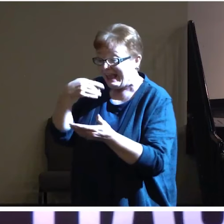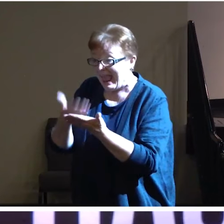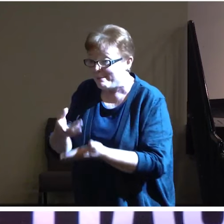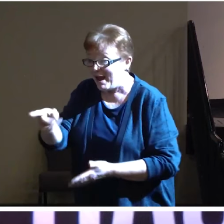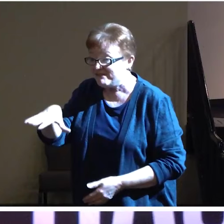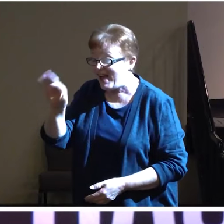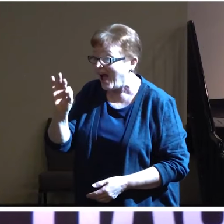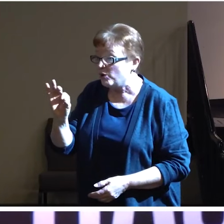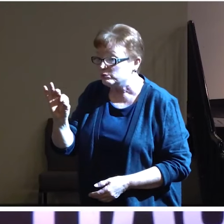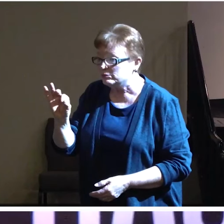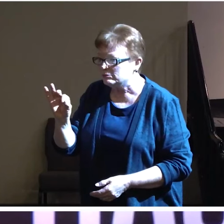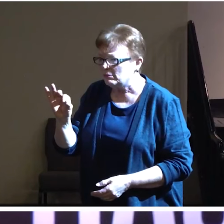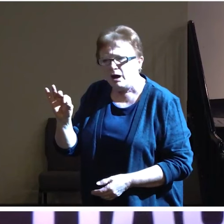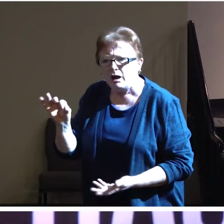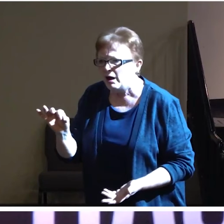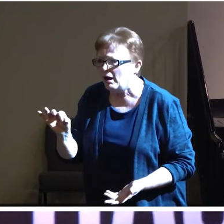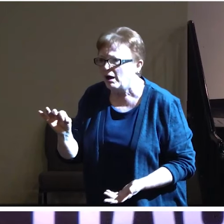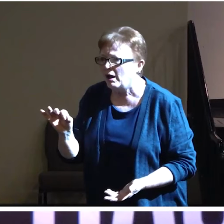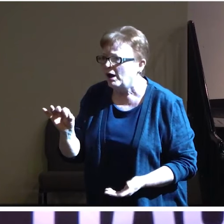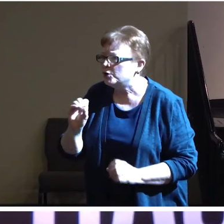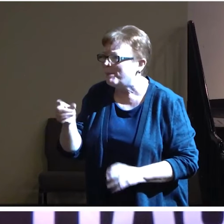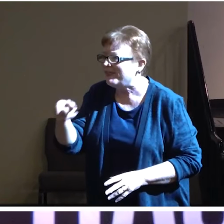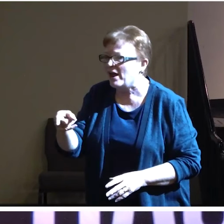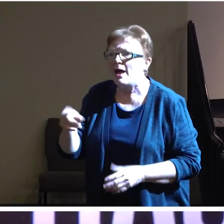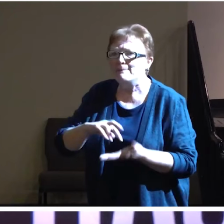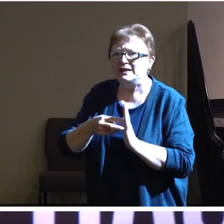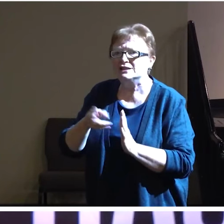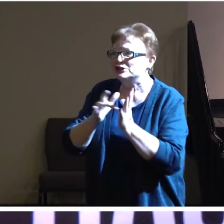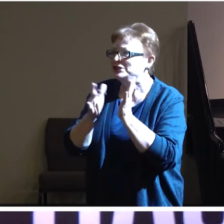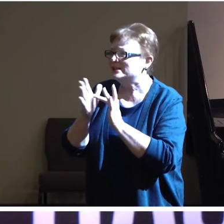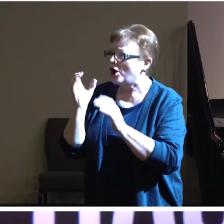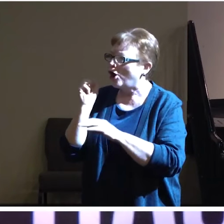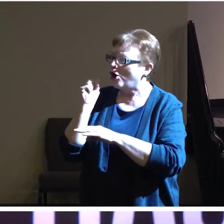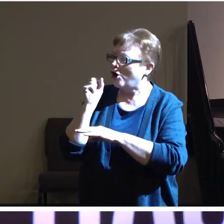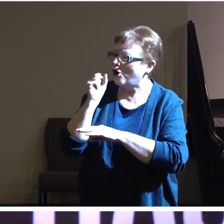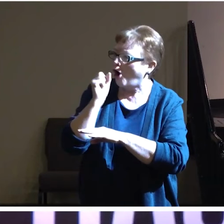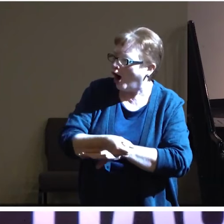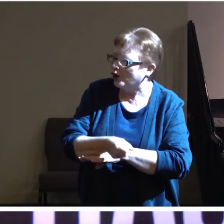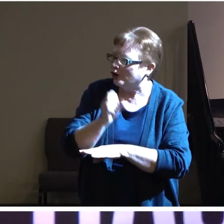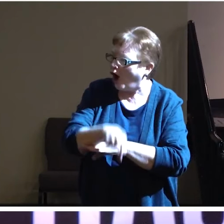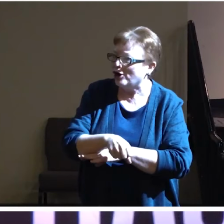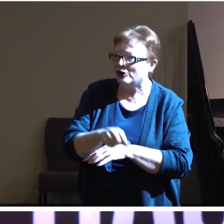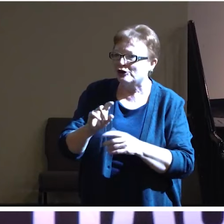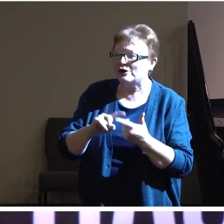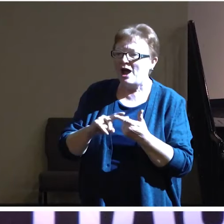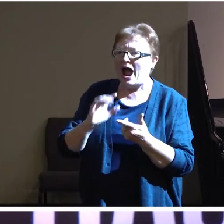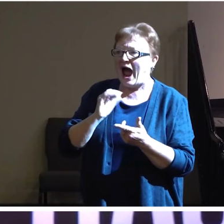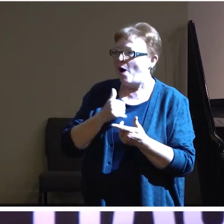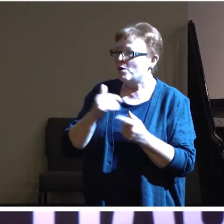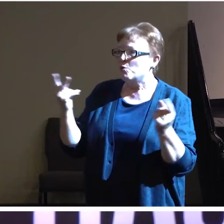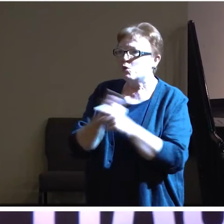someone who had conquered, of all things, our greatest foe.